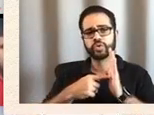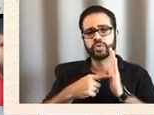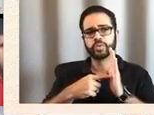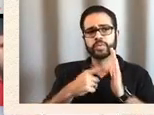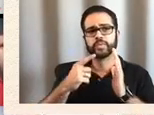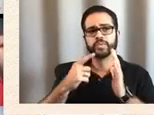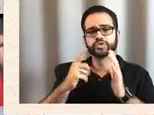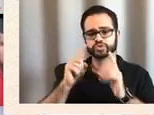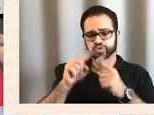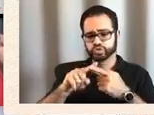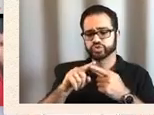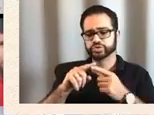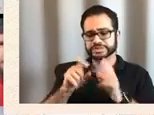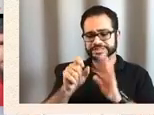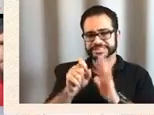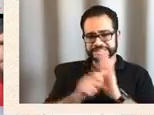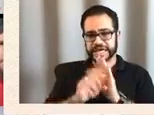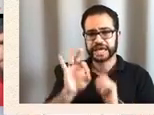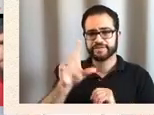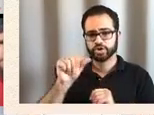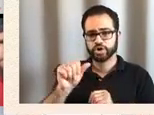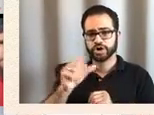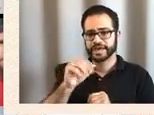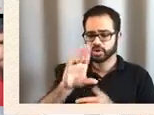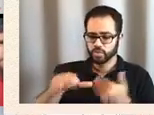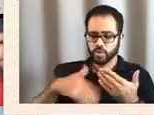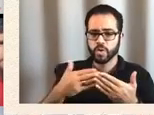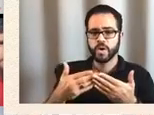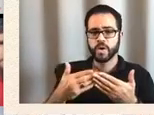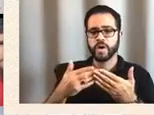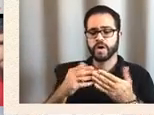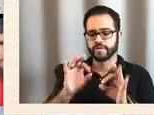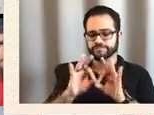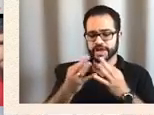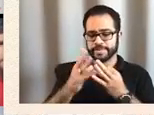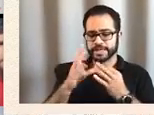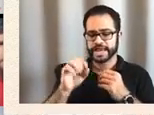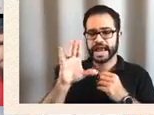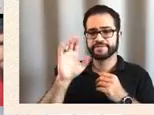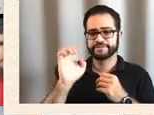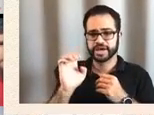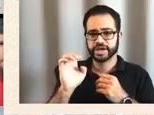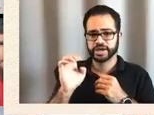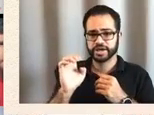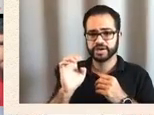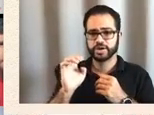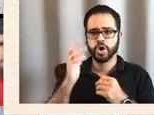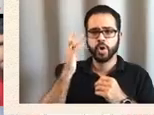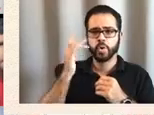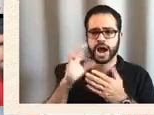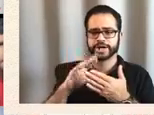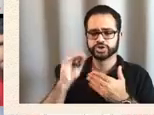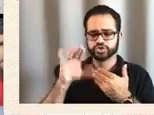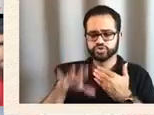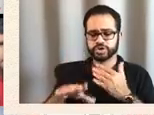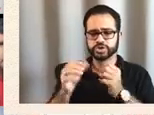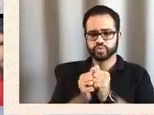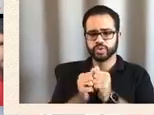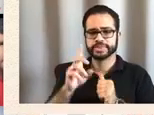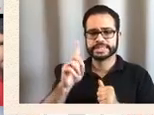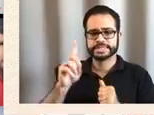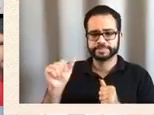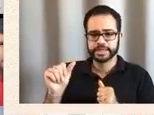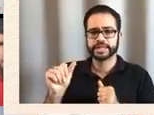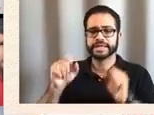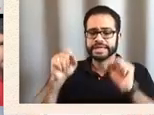of Florida and all of Family Cafe, right, why students with disabilities can get